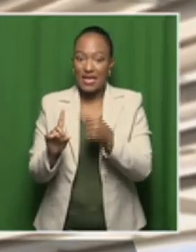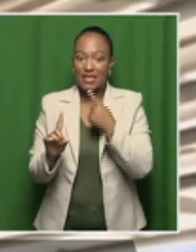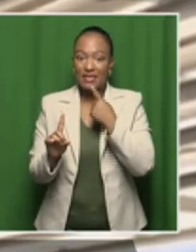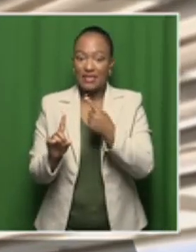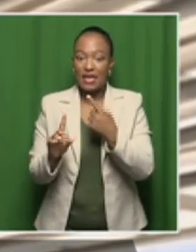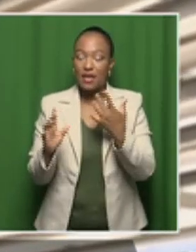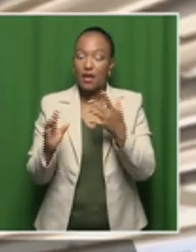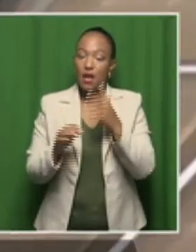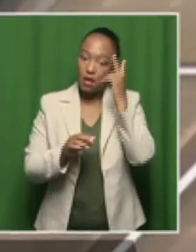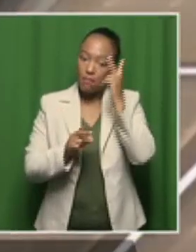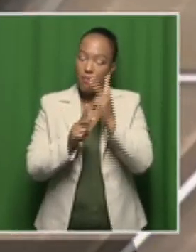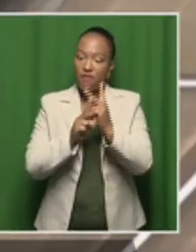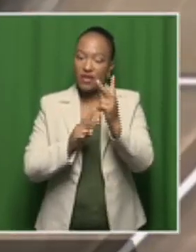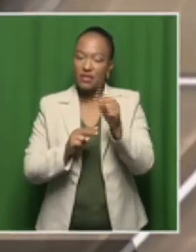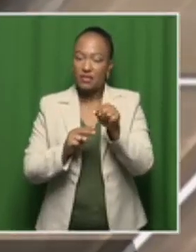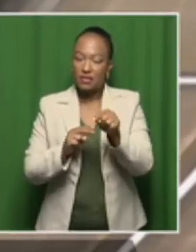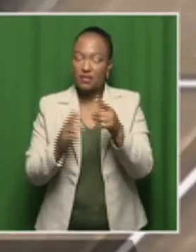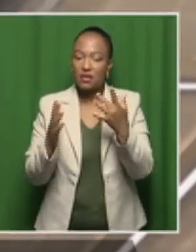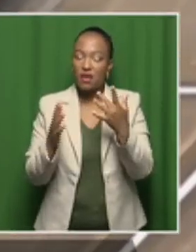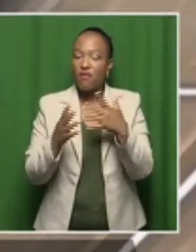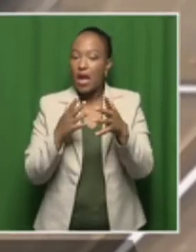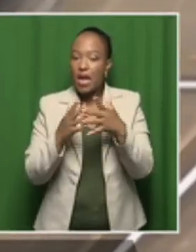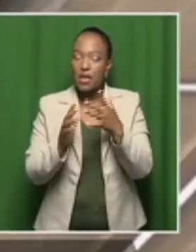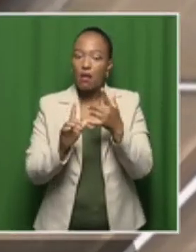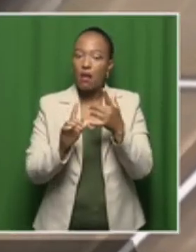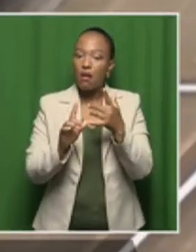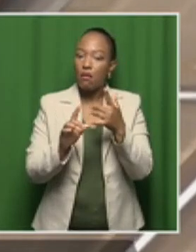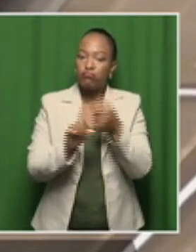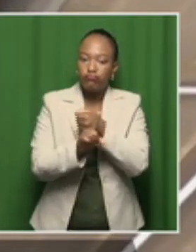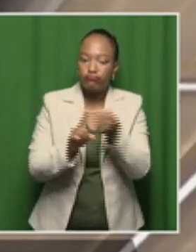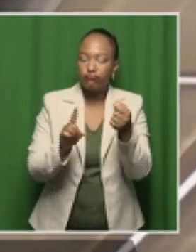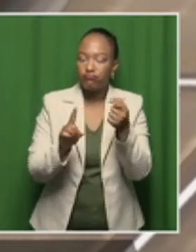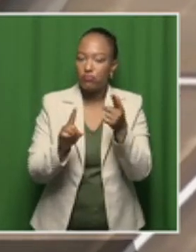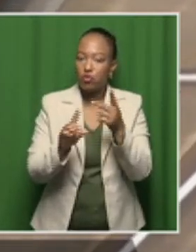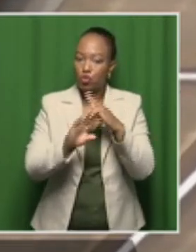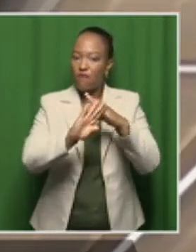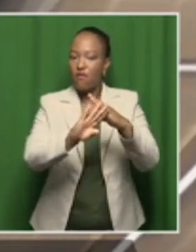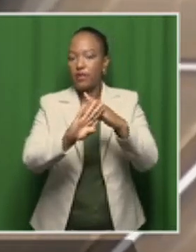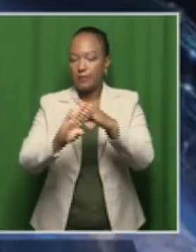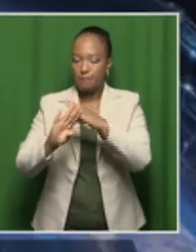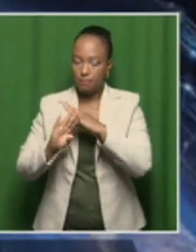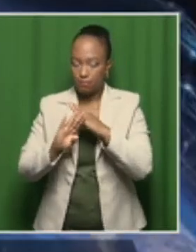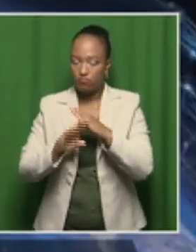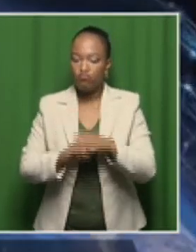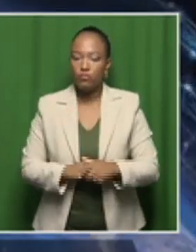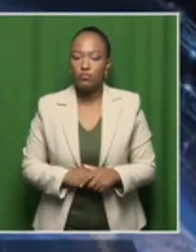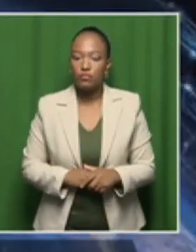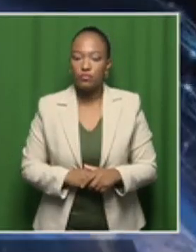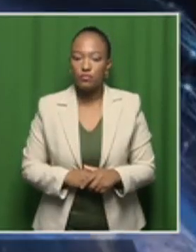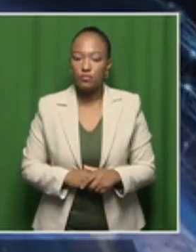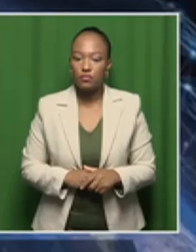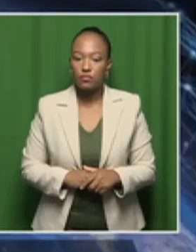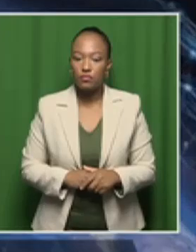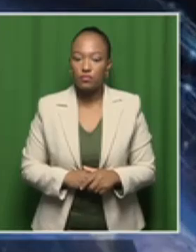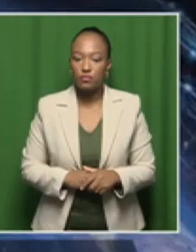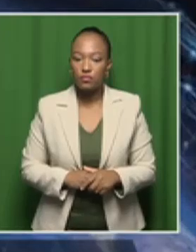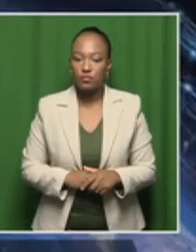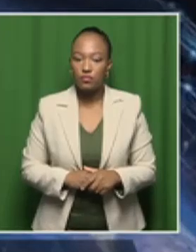be compiled to avoid exploitation. We want to make sure that the infrastructure